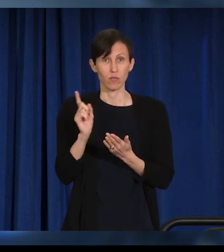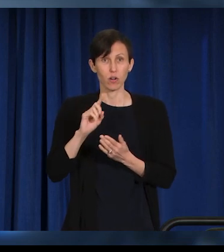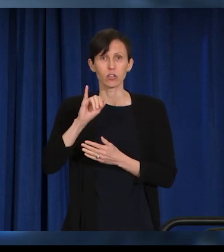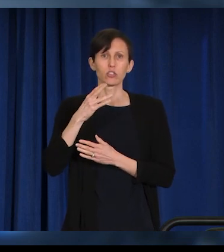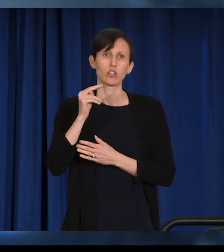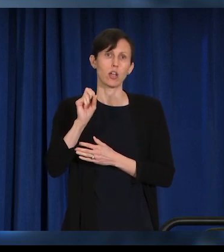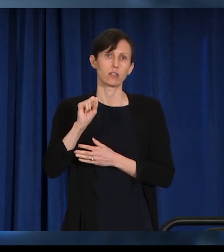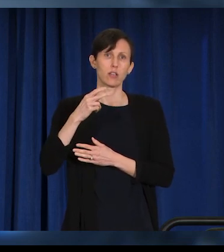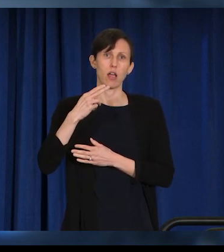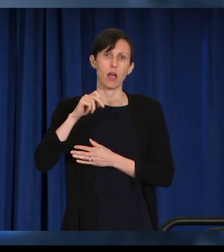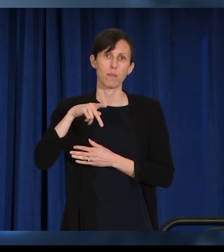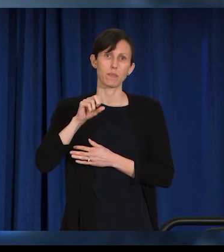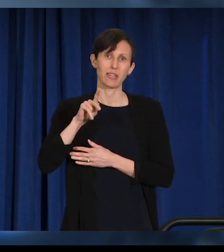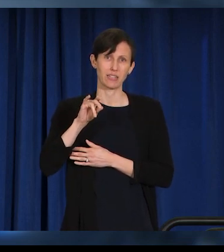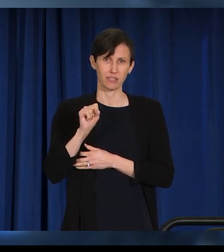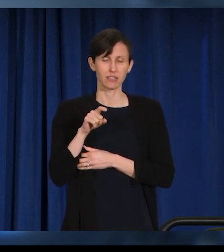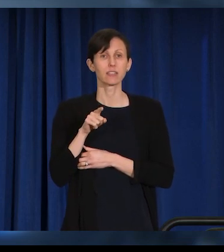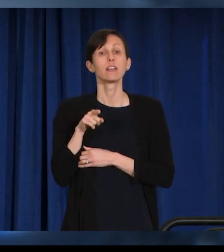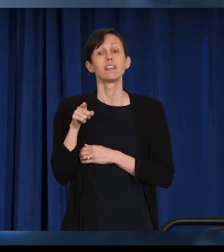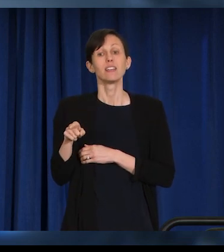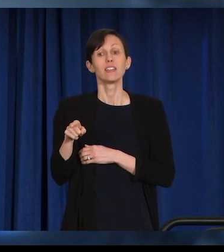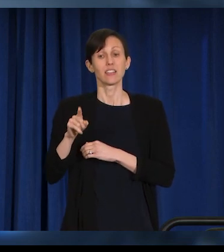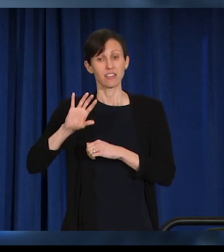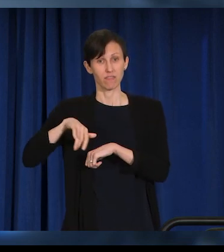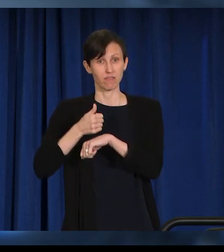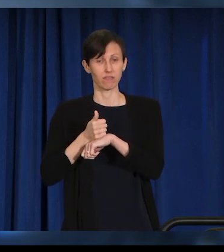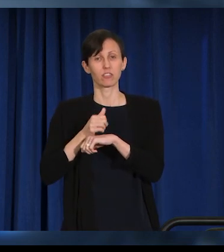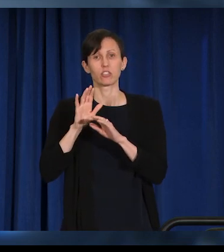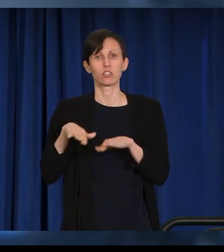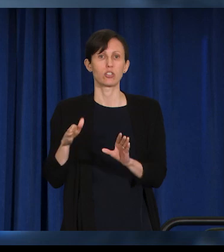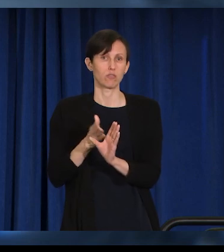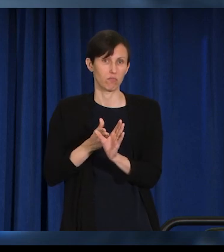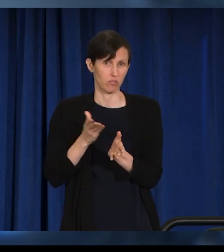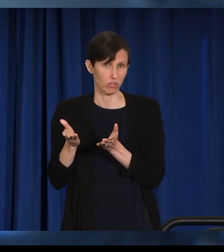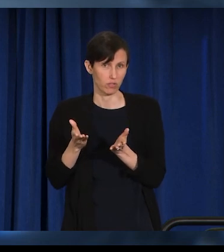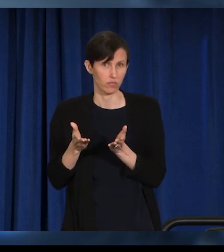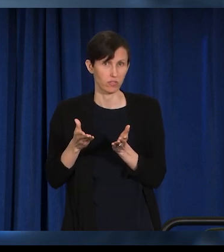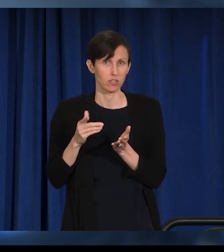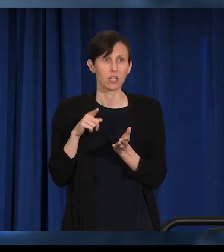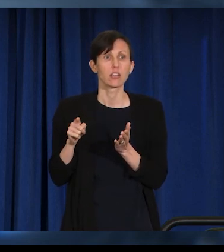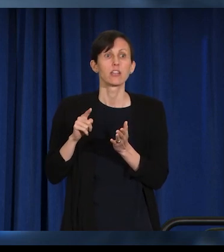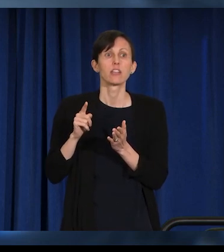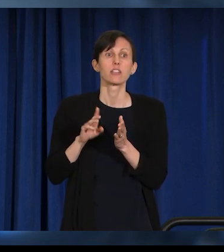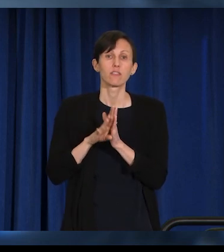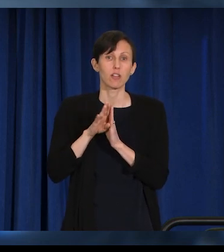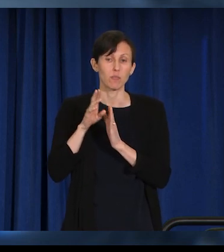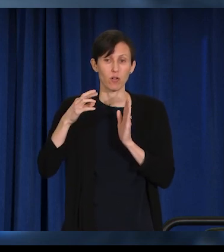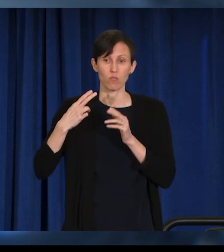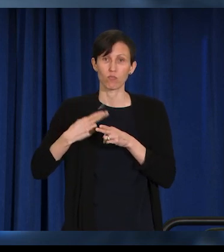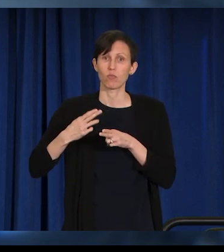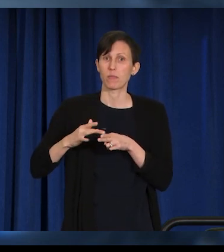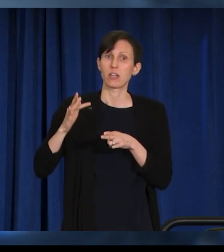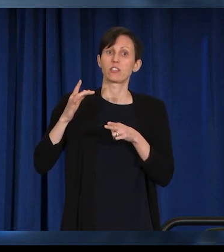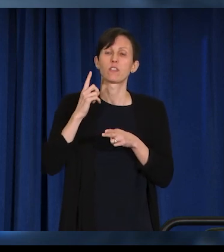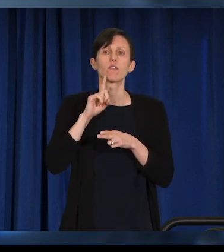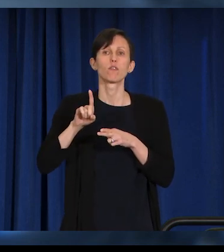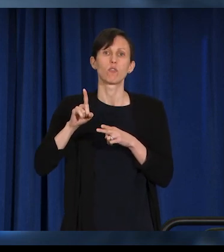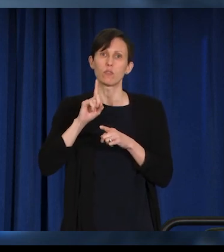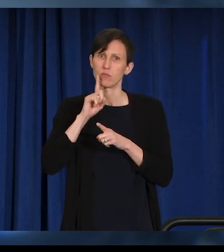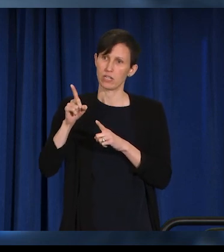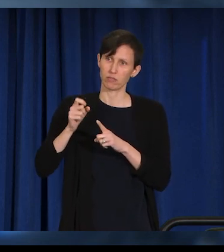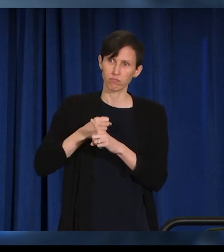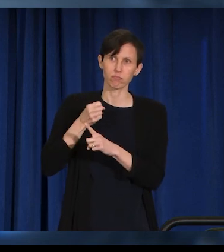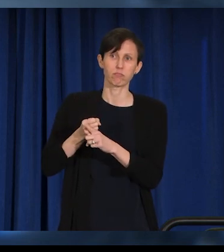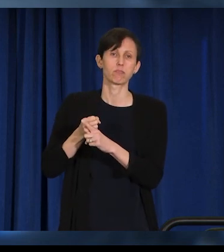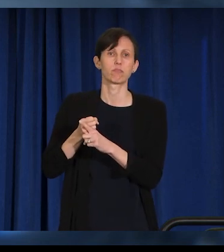There he founded the Children's Psychiatric Service, where he gained a reputation for defining the field of child psychiatry